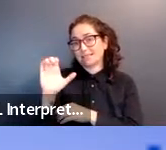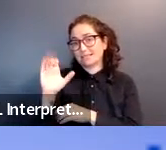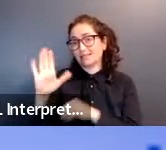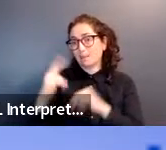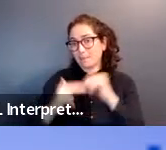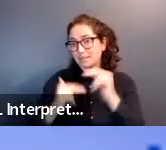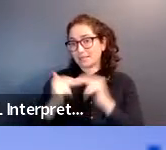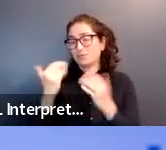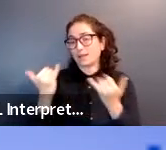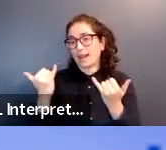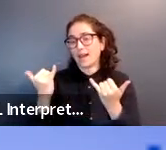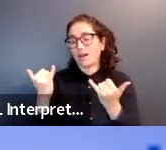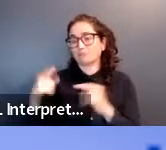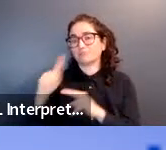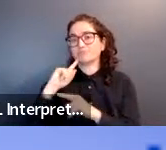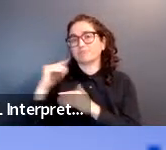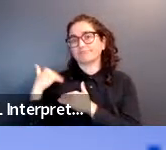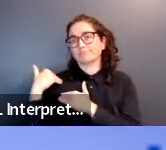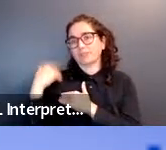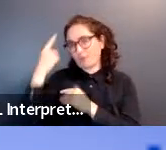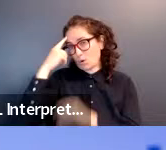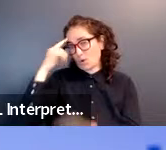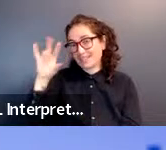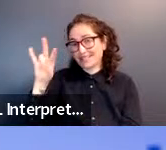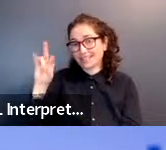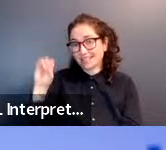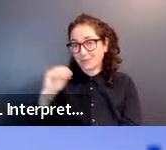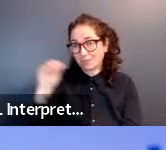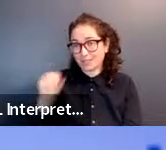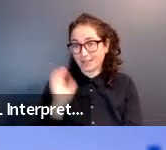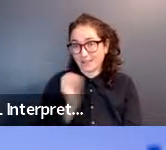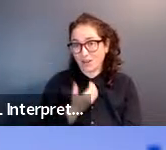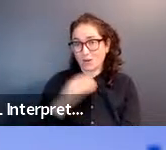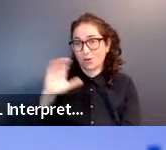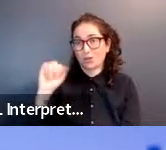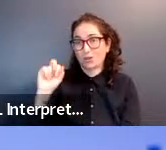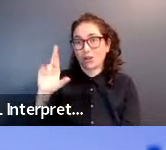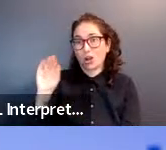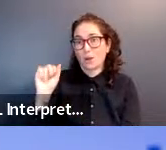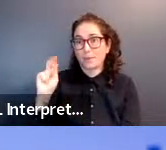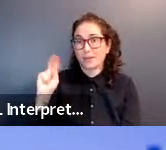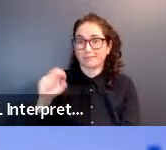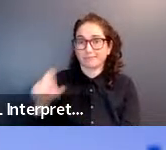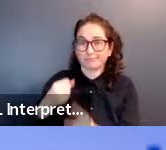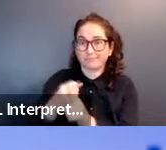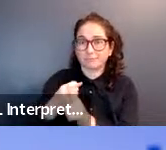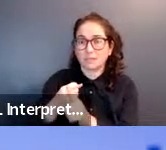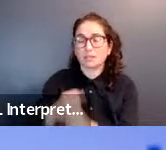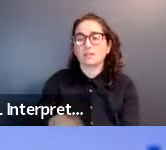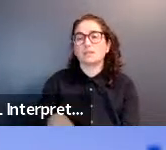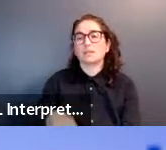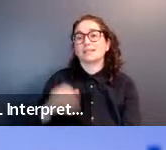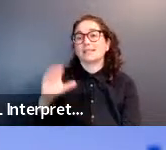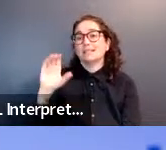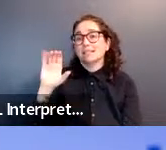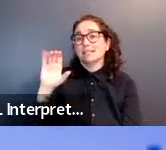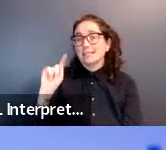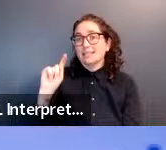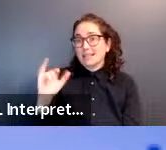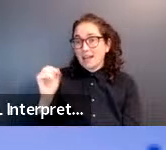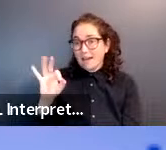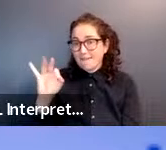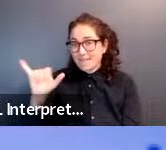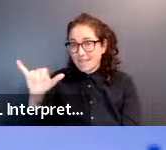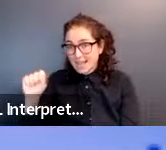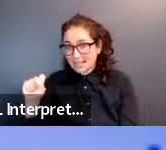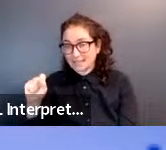are responsible for 70% of our carbon footprint. City of Yes for carbon neutrality is a